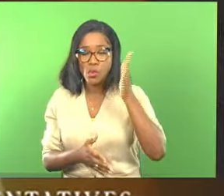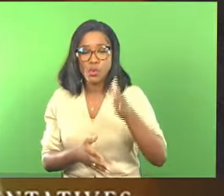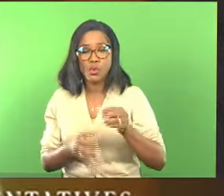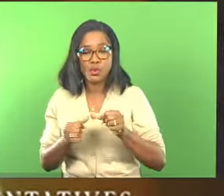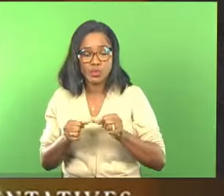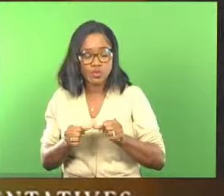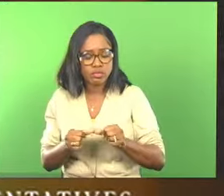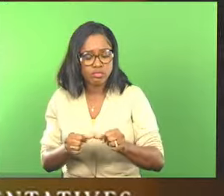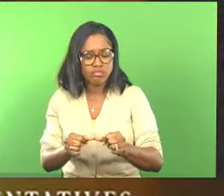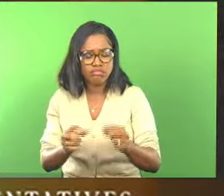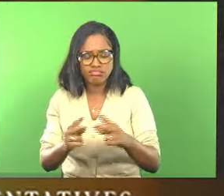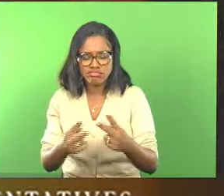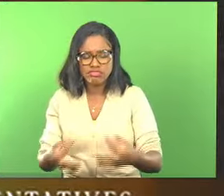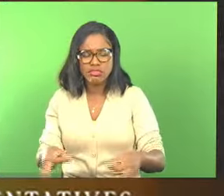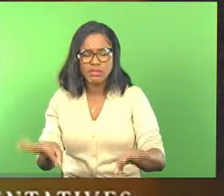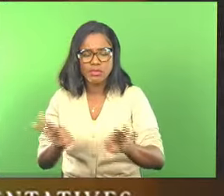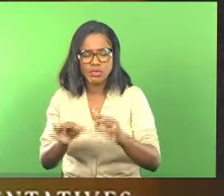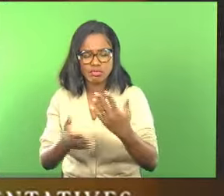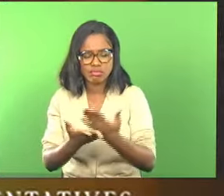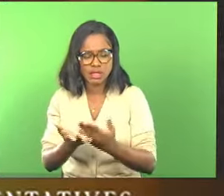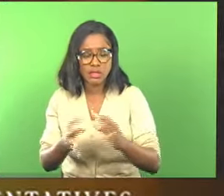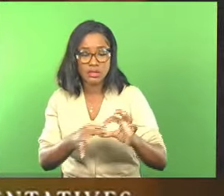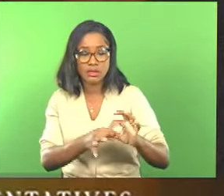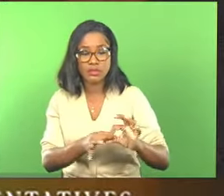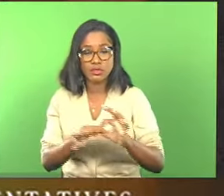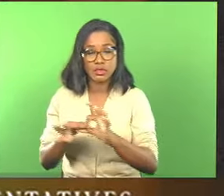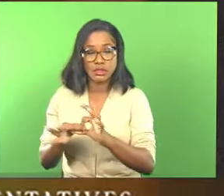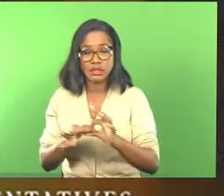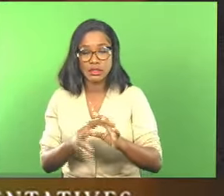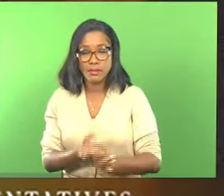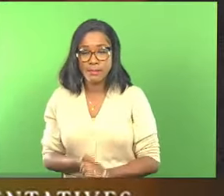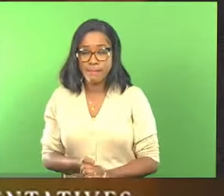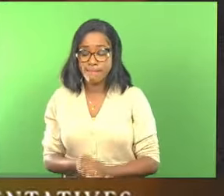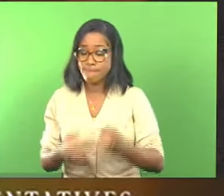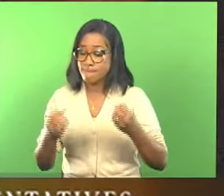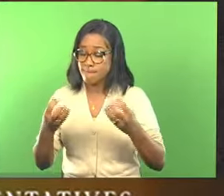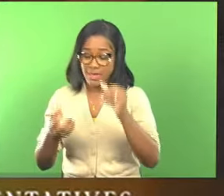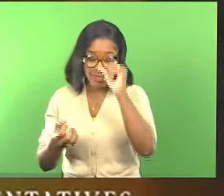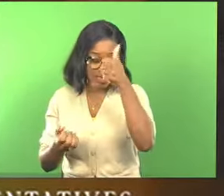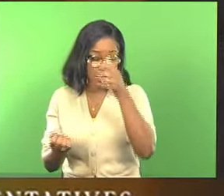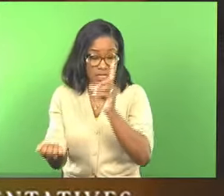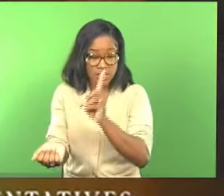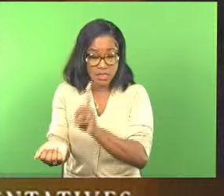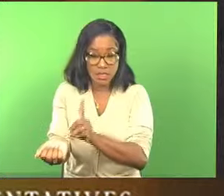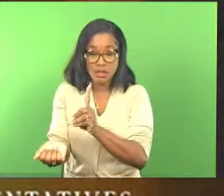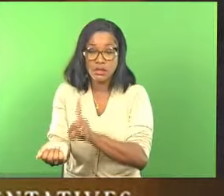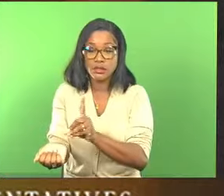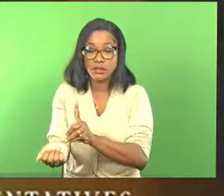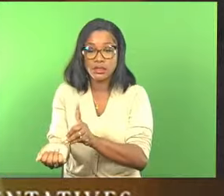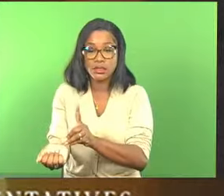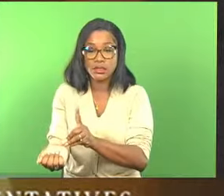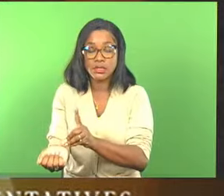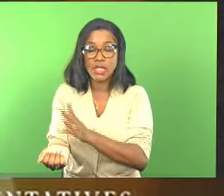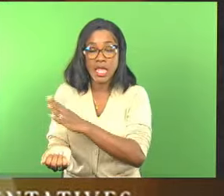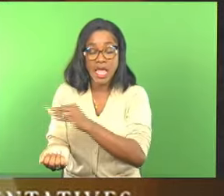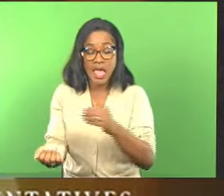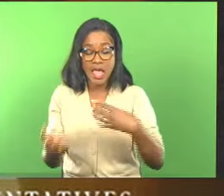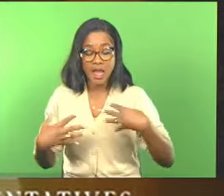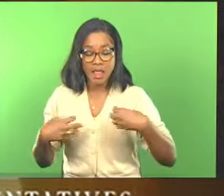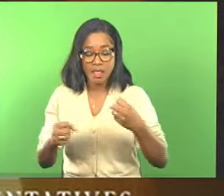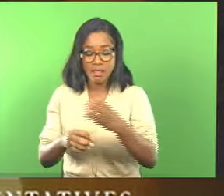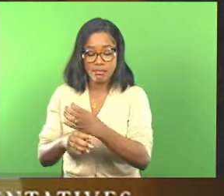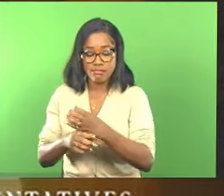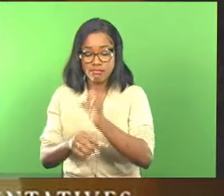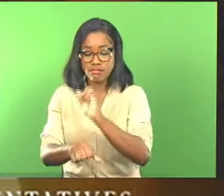a key part of our partnership. Many Indian doctors and healthcare